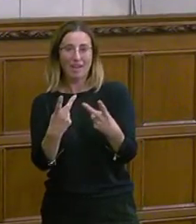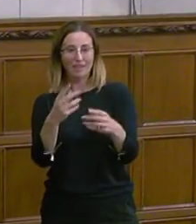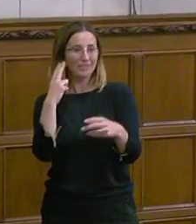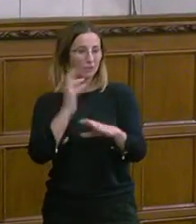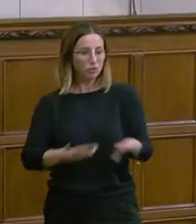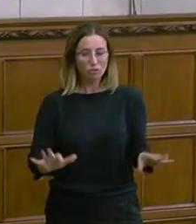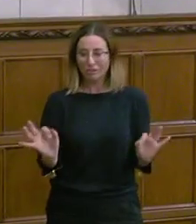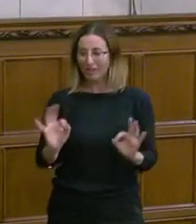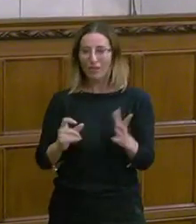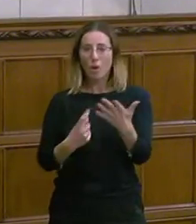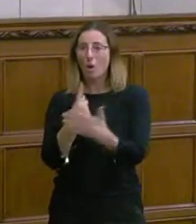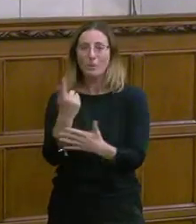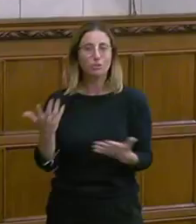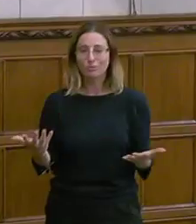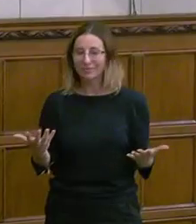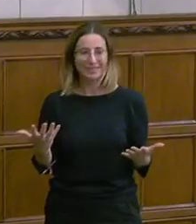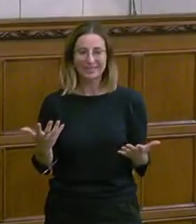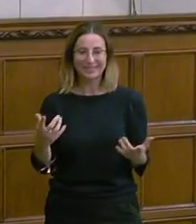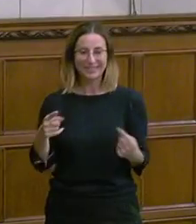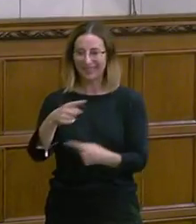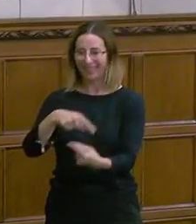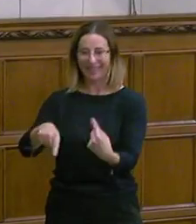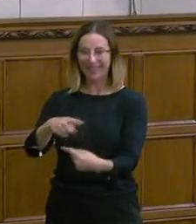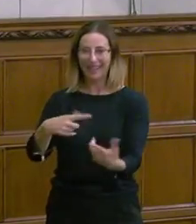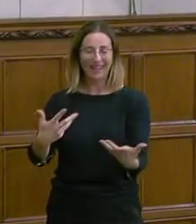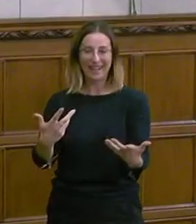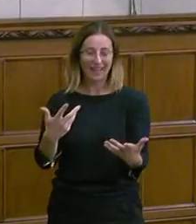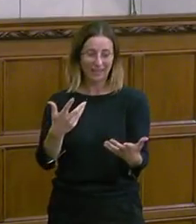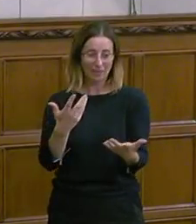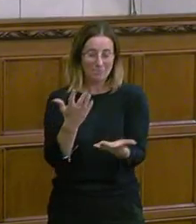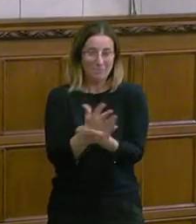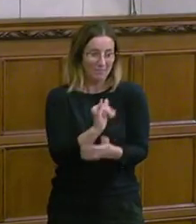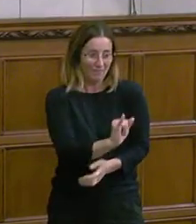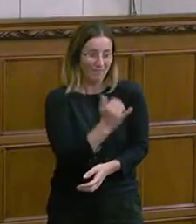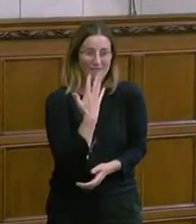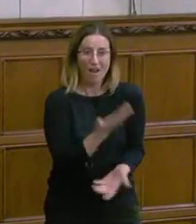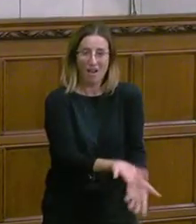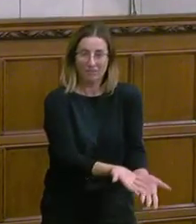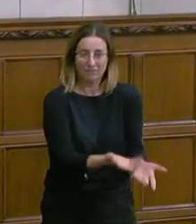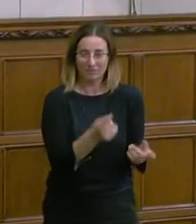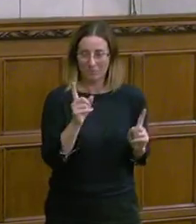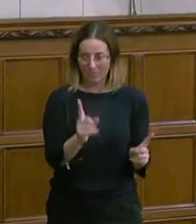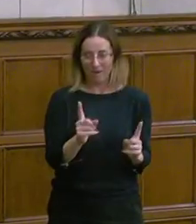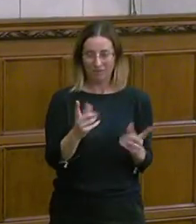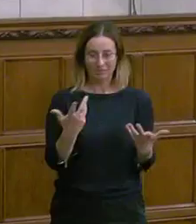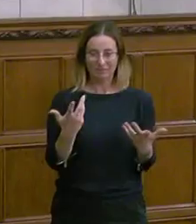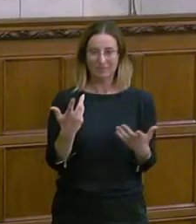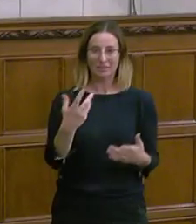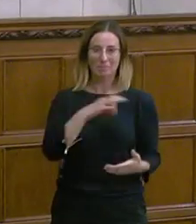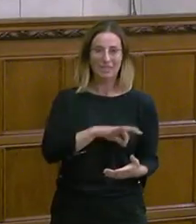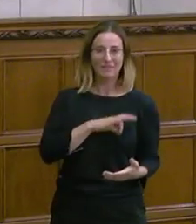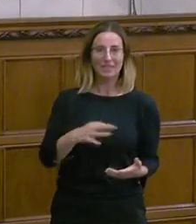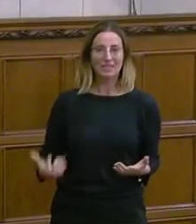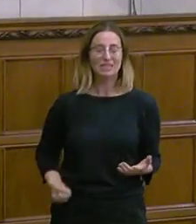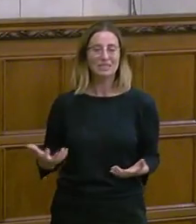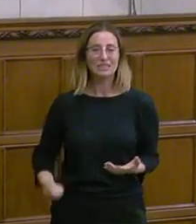opportunity, where frankly they've ended up with, through no fault of their own, but lives mostly spent on benefit